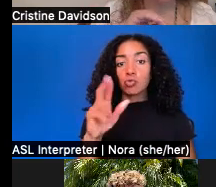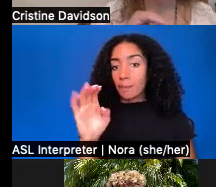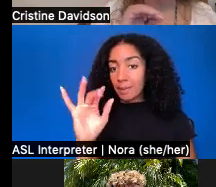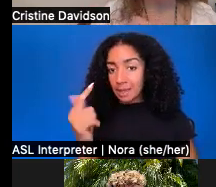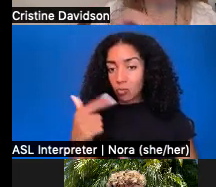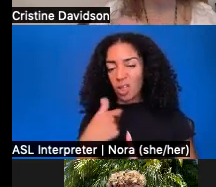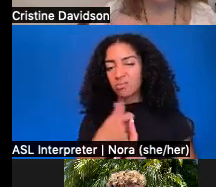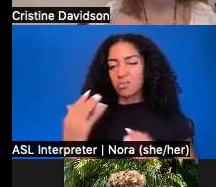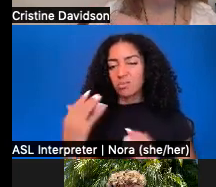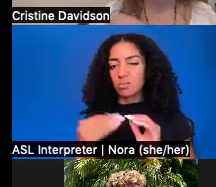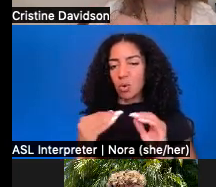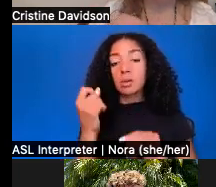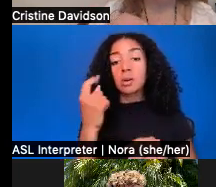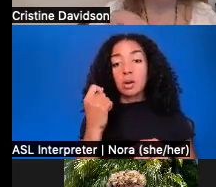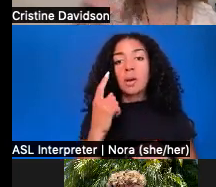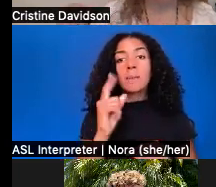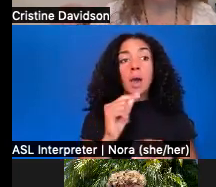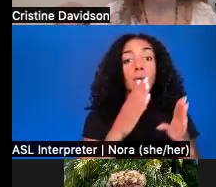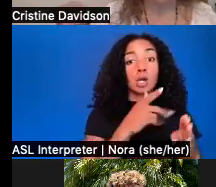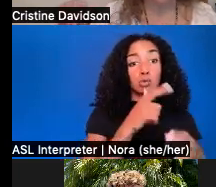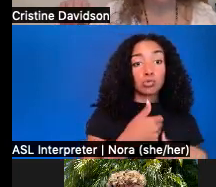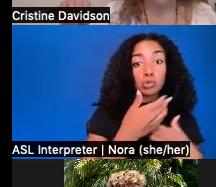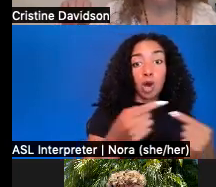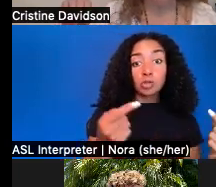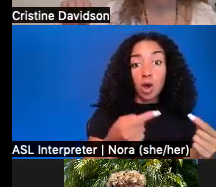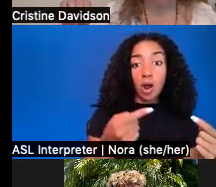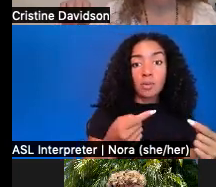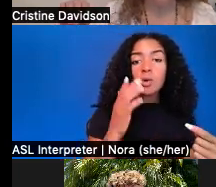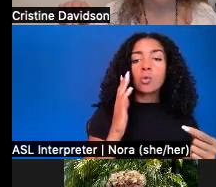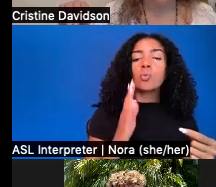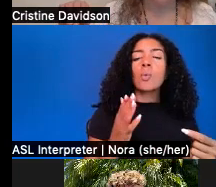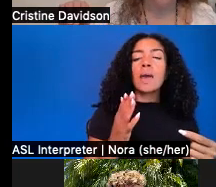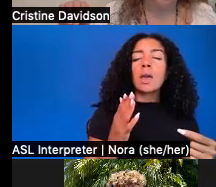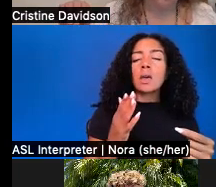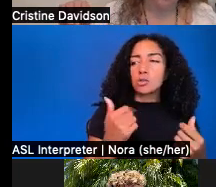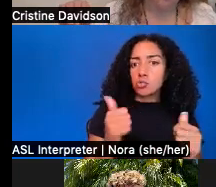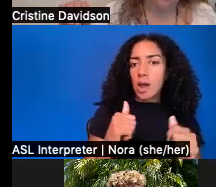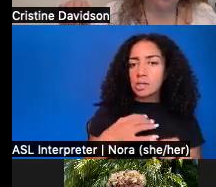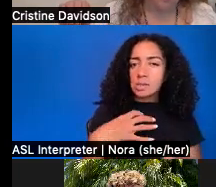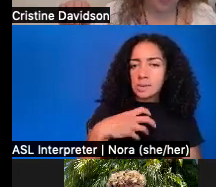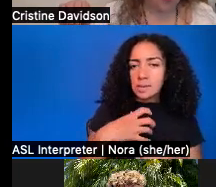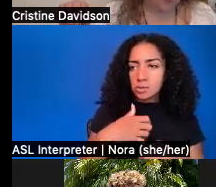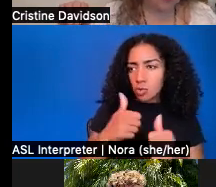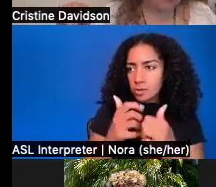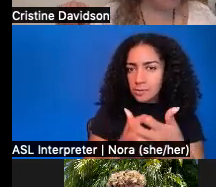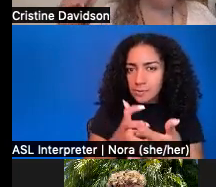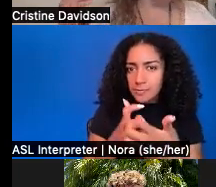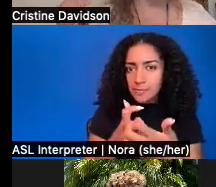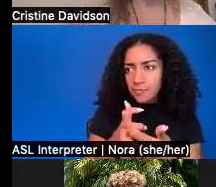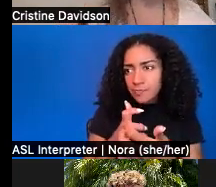use as much force or violence as needed, right? So, you know, for my